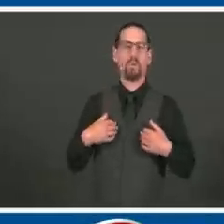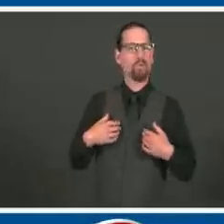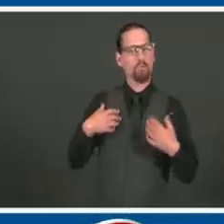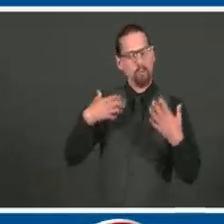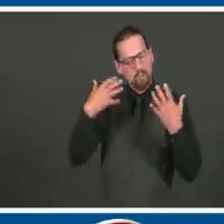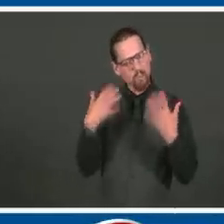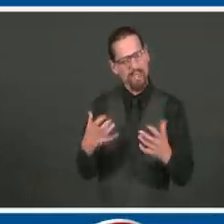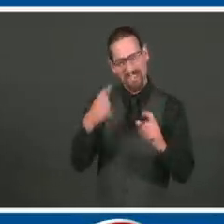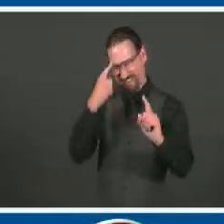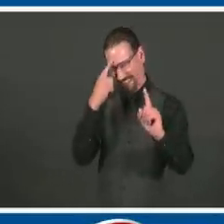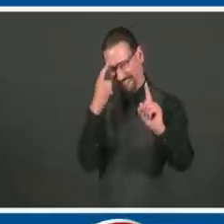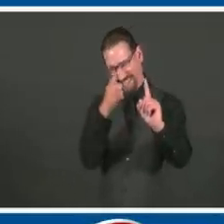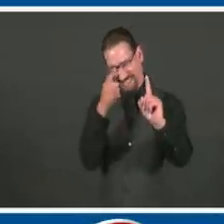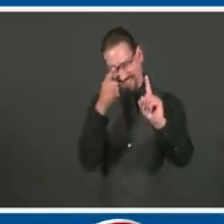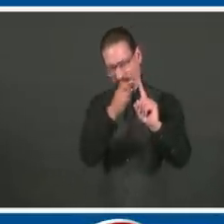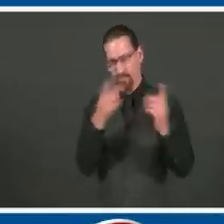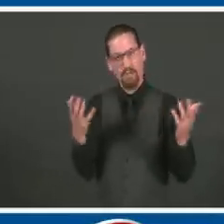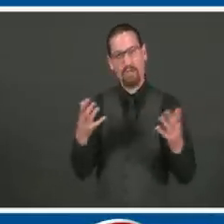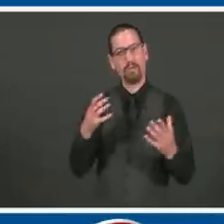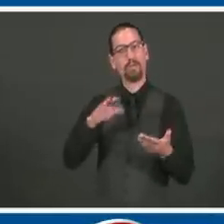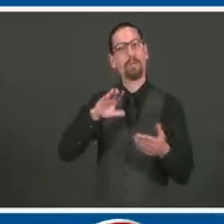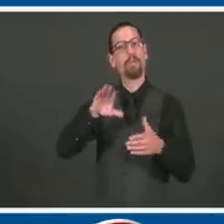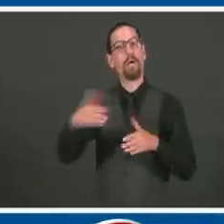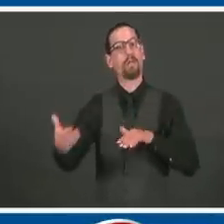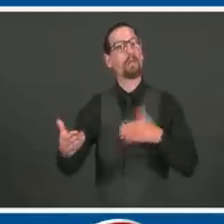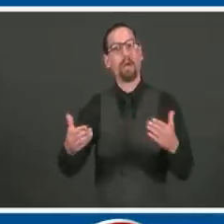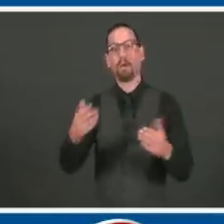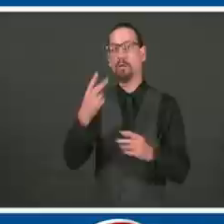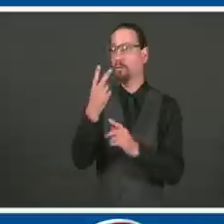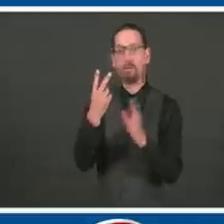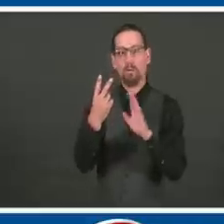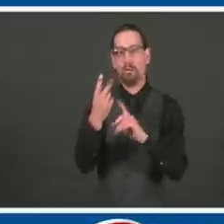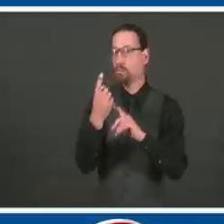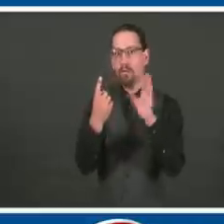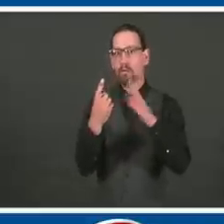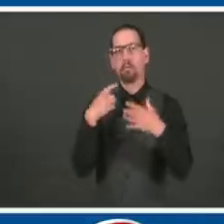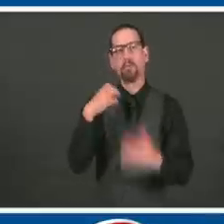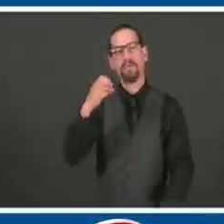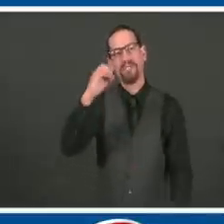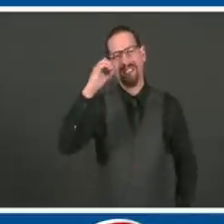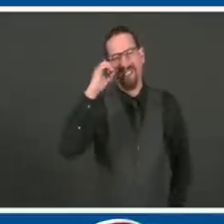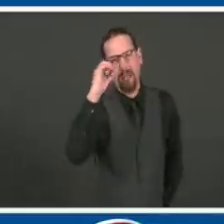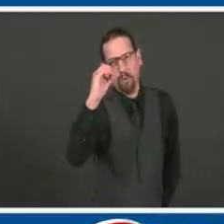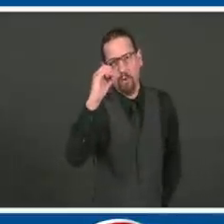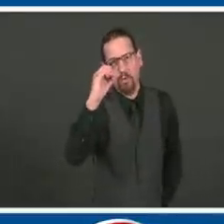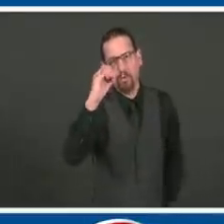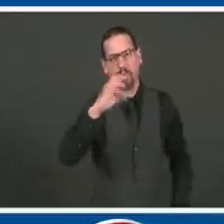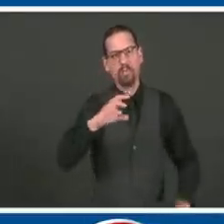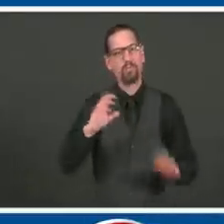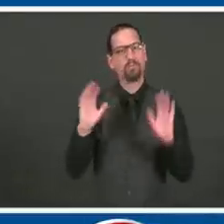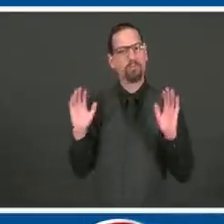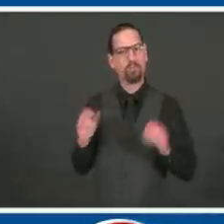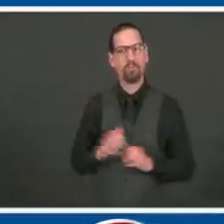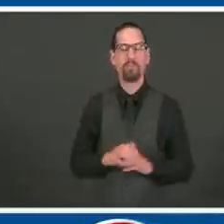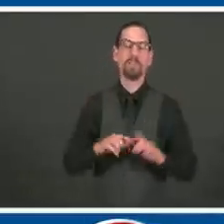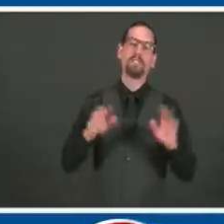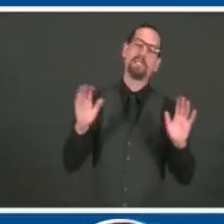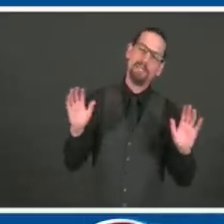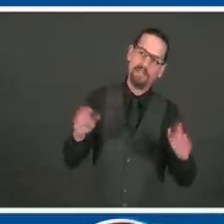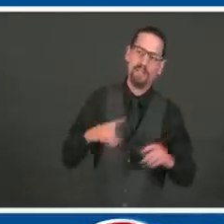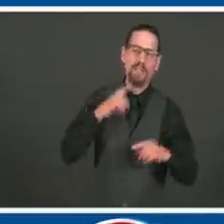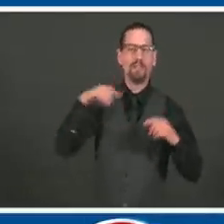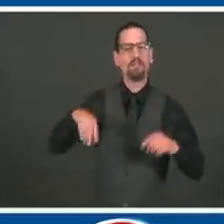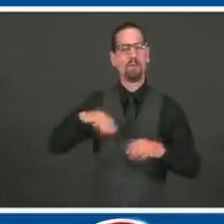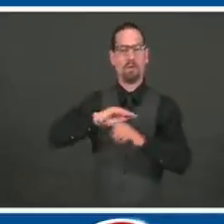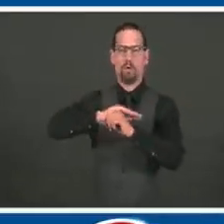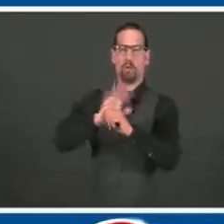constant reminder. People are dying every single day. We're up to almost 1,000 lost lives here in the state of Rhode Island. So I'm asking you, please, to keep them